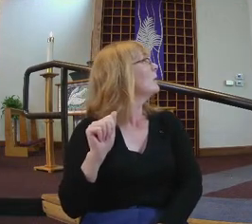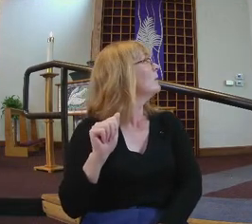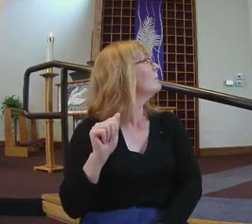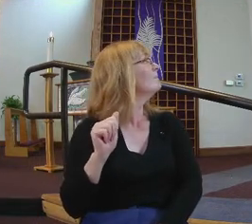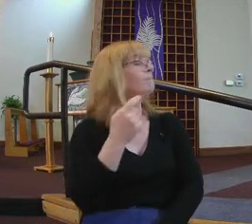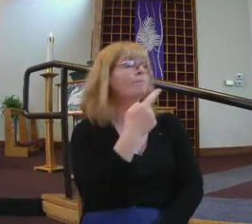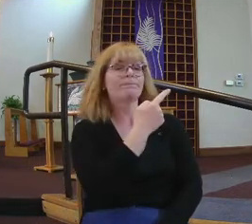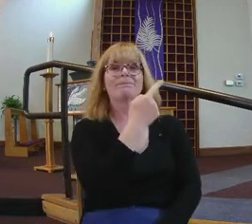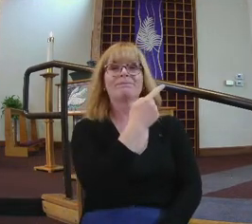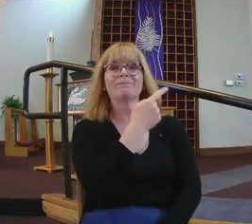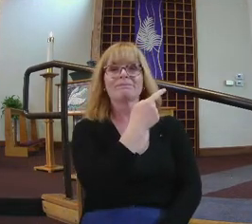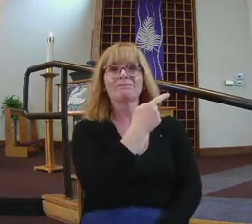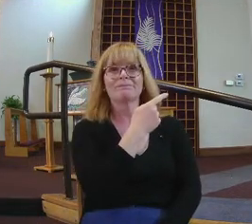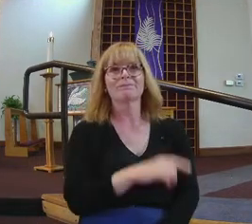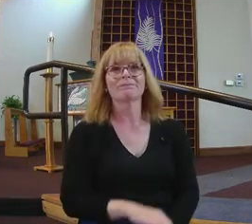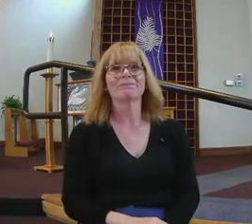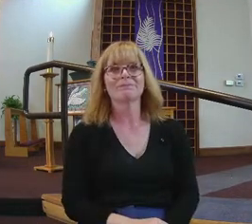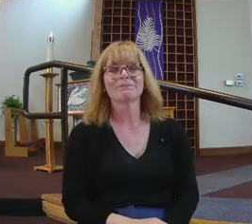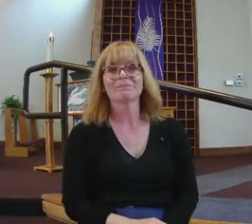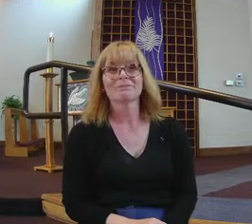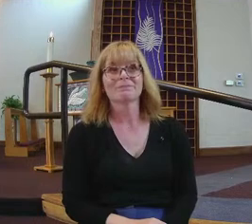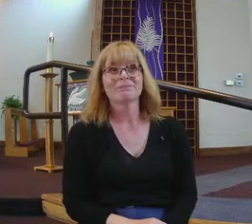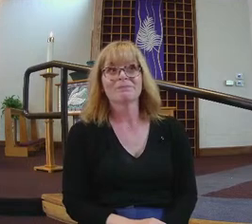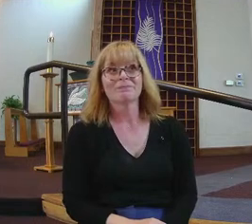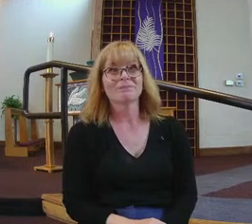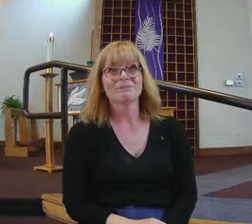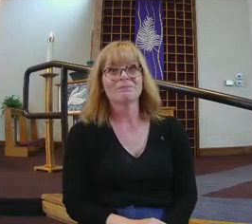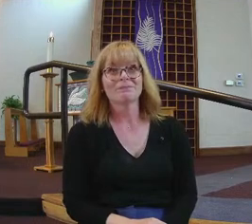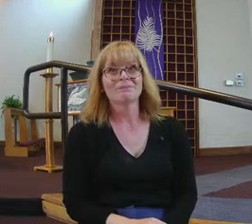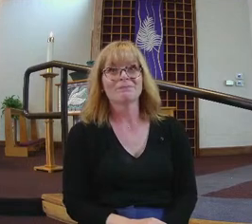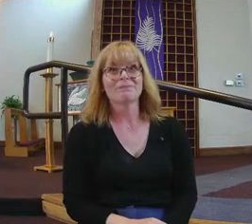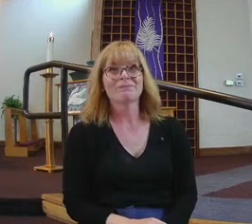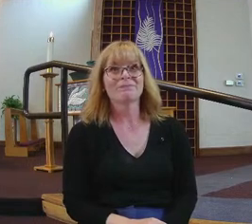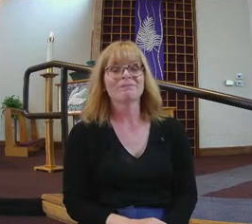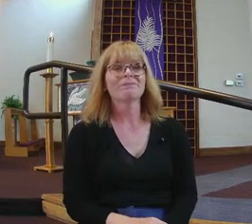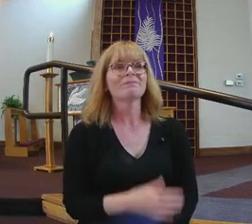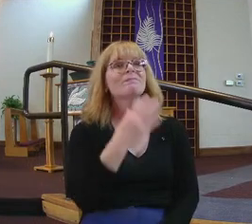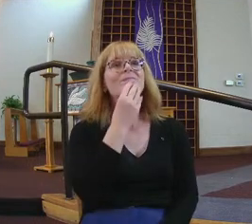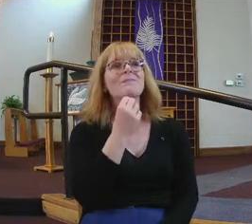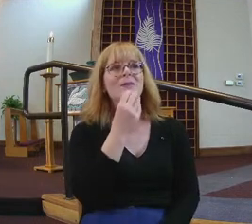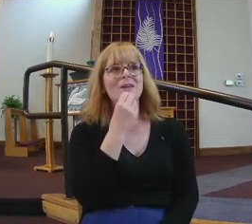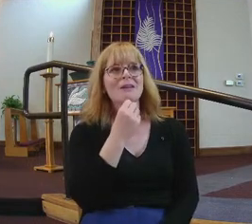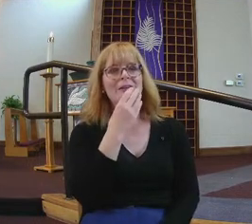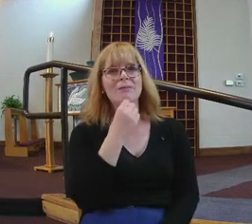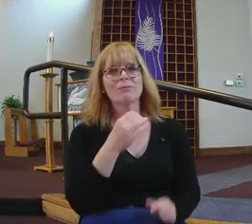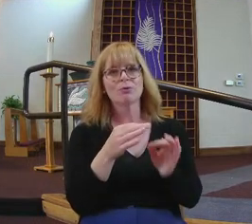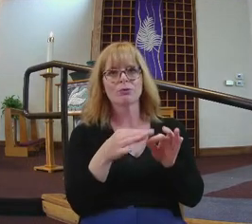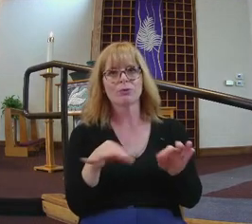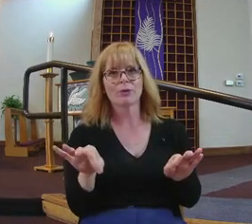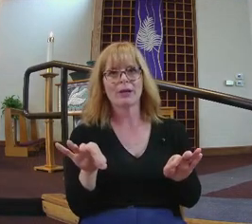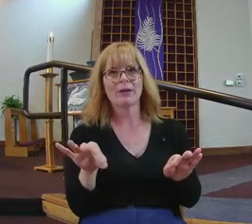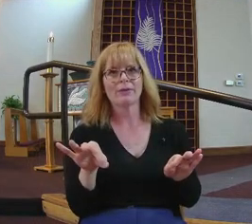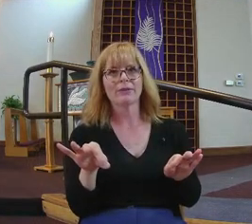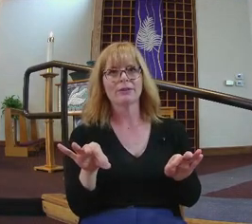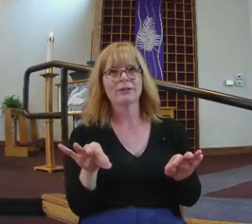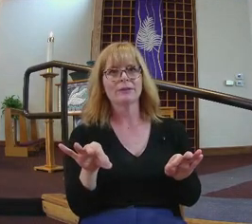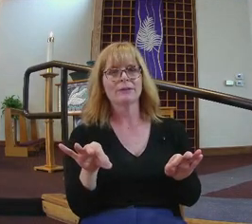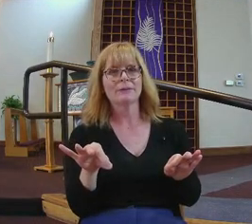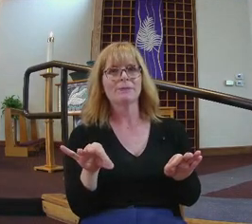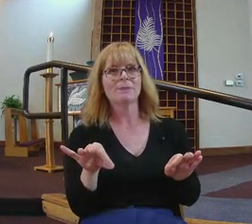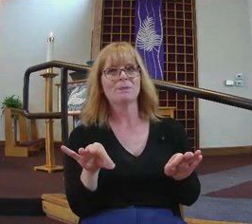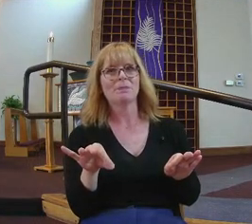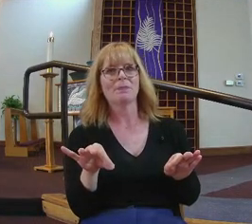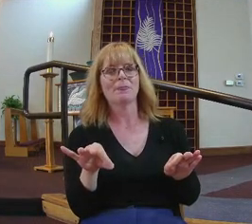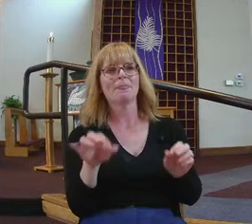atah Adonai Eloheinu melech haolam. And for those who don't read Hebrew, that means, blessed are you, Lord